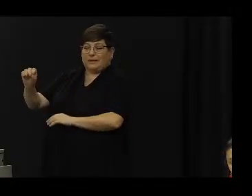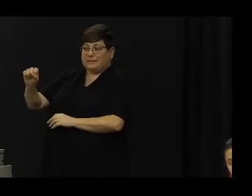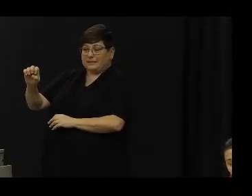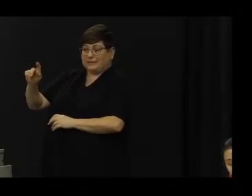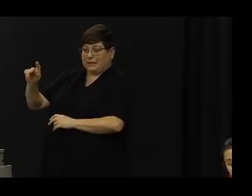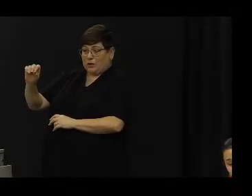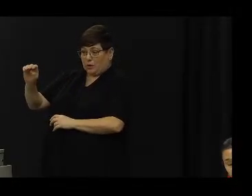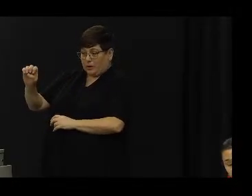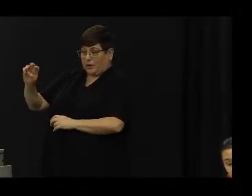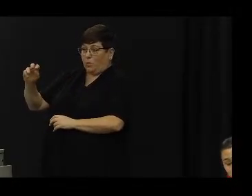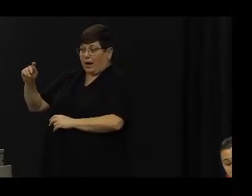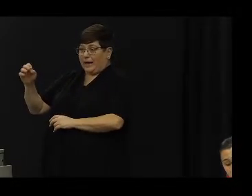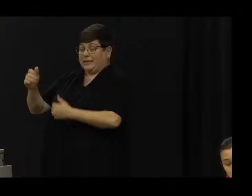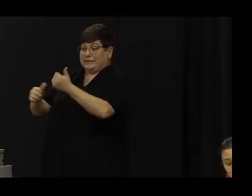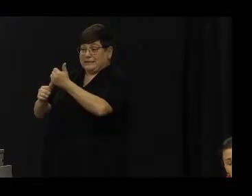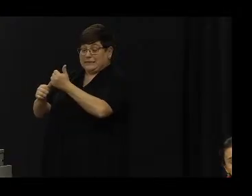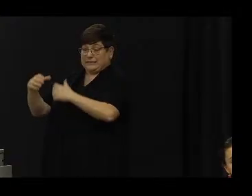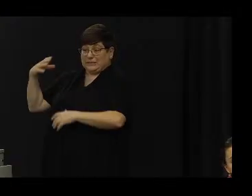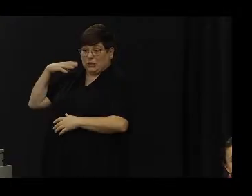as the assistant coach,